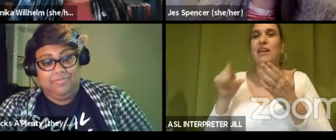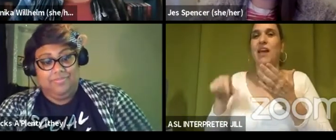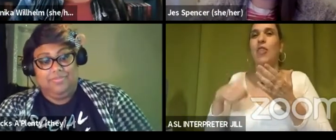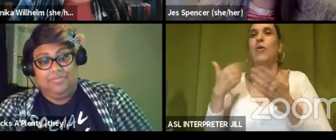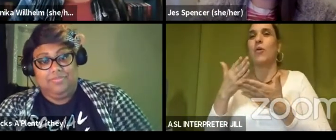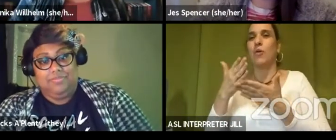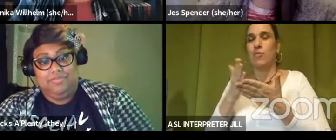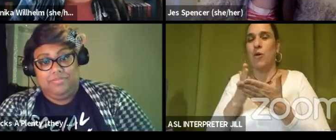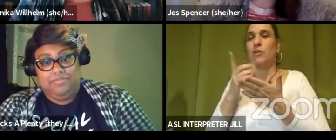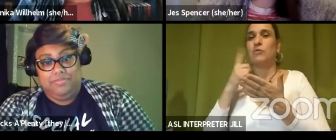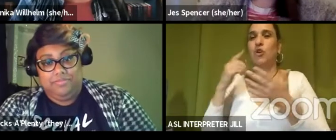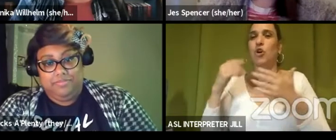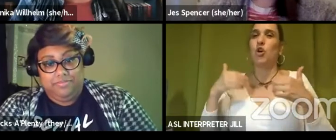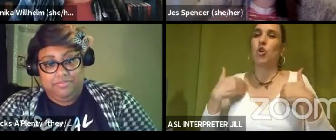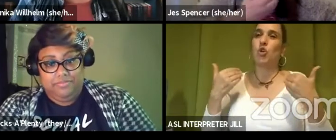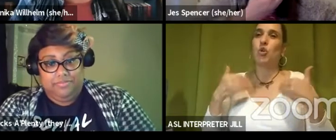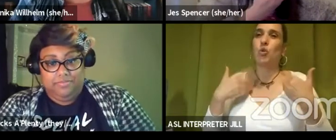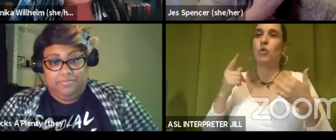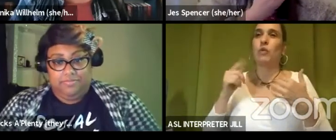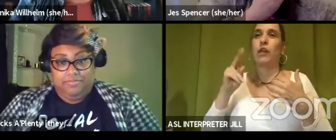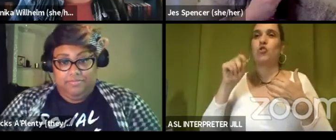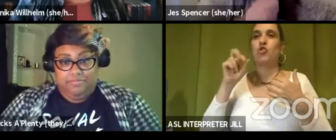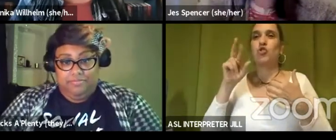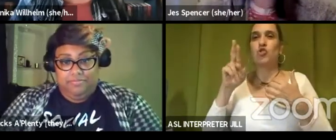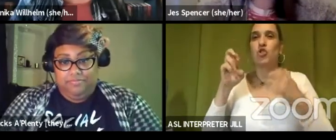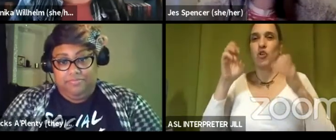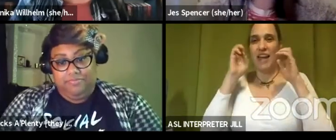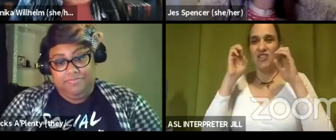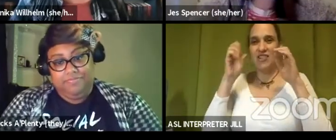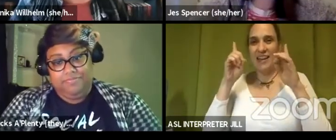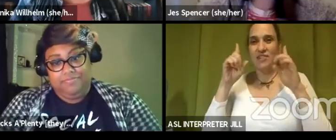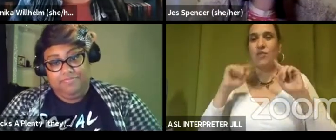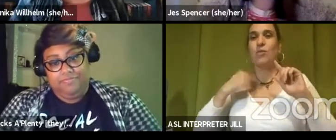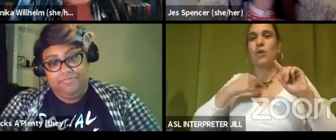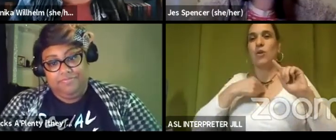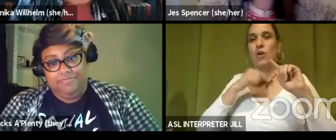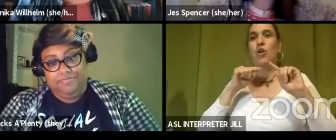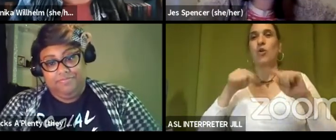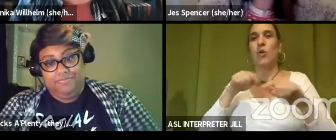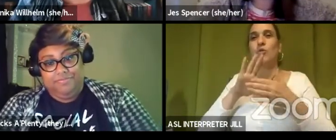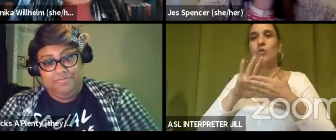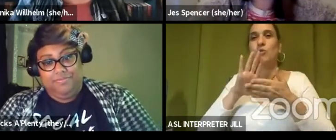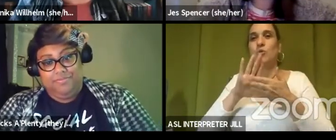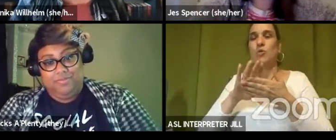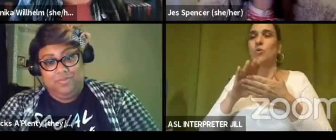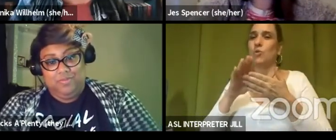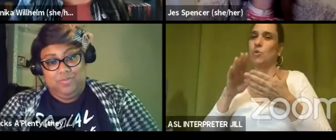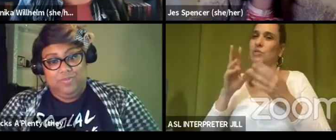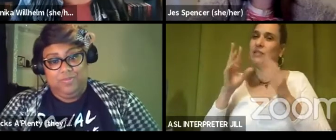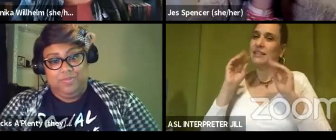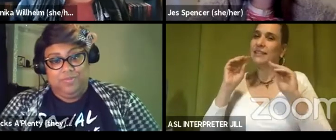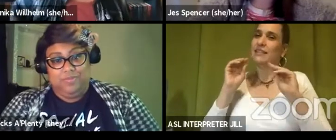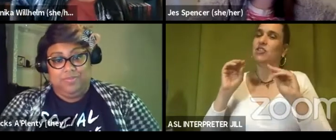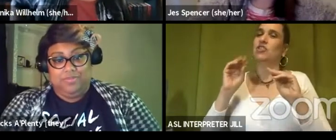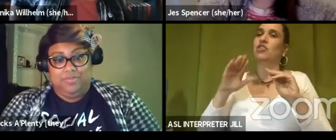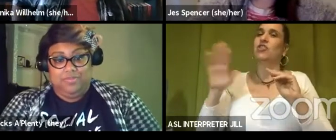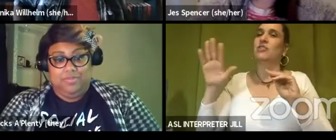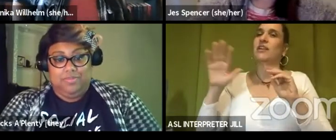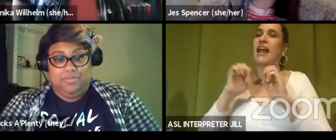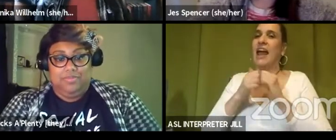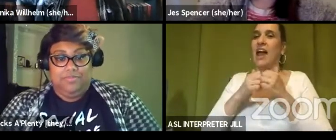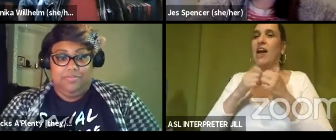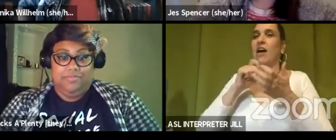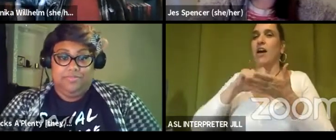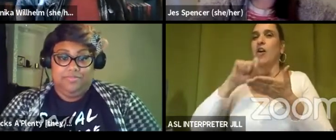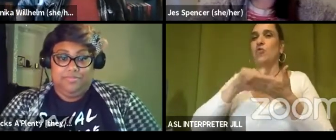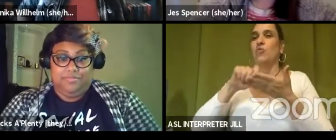literature education. And we go into the schools and teach kids how to write songs based on the literature that they're reading in their curriculum. It's pretty